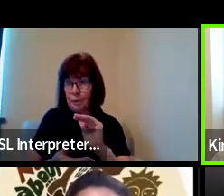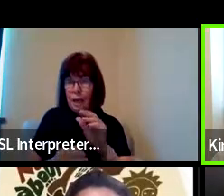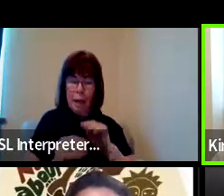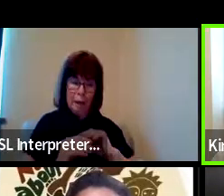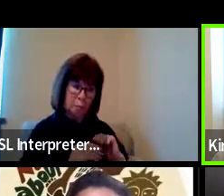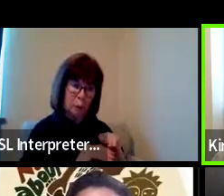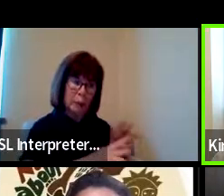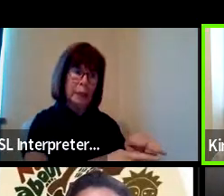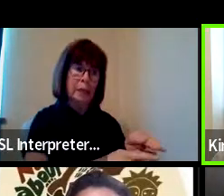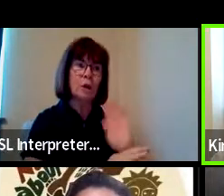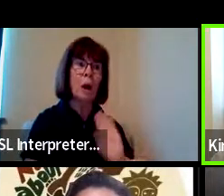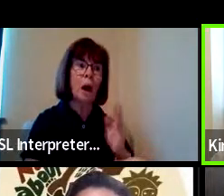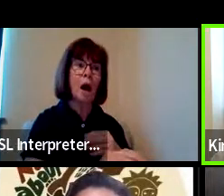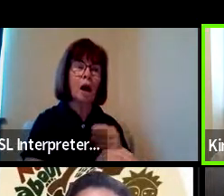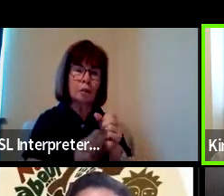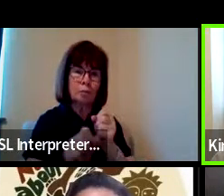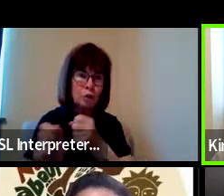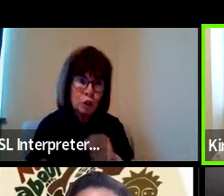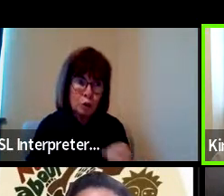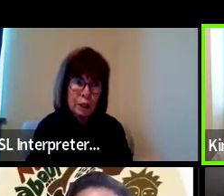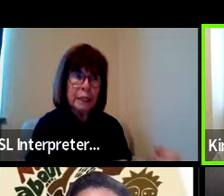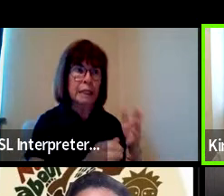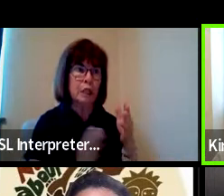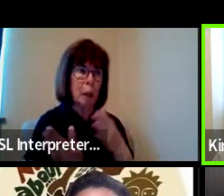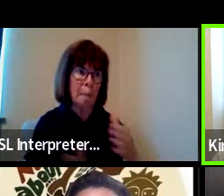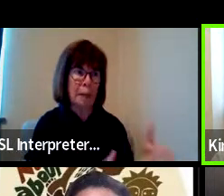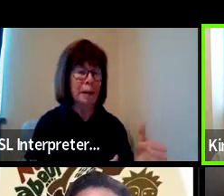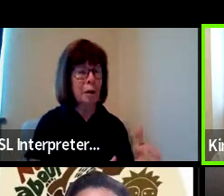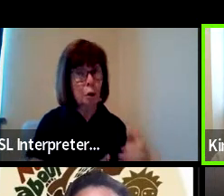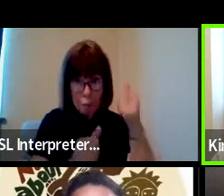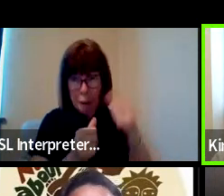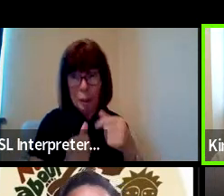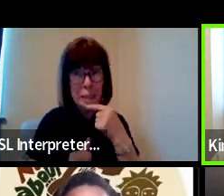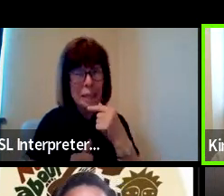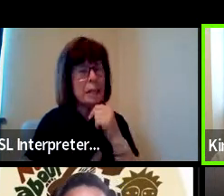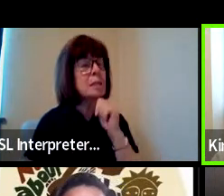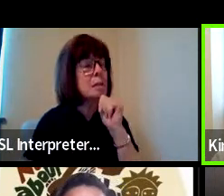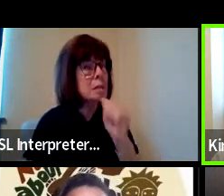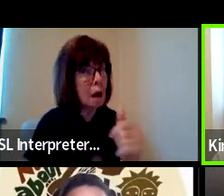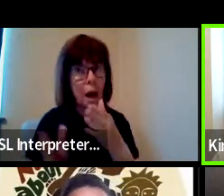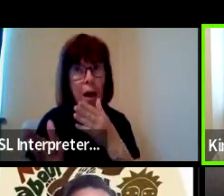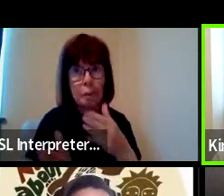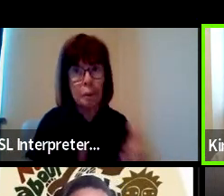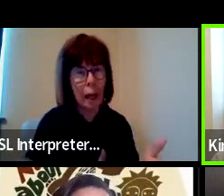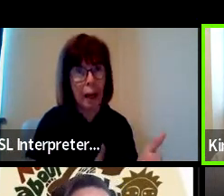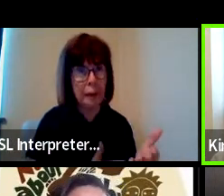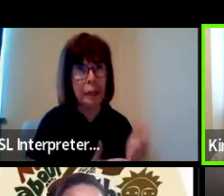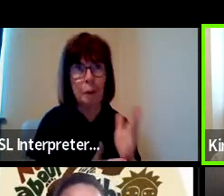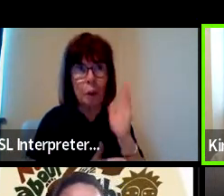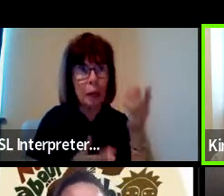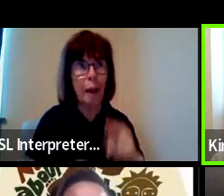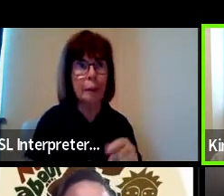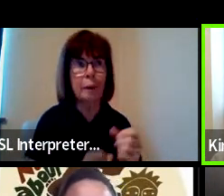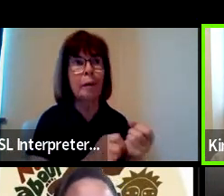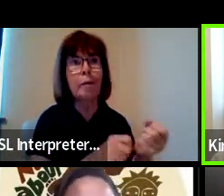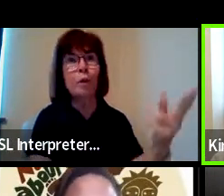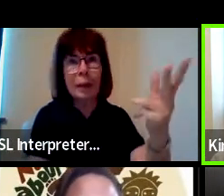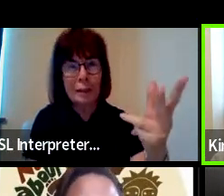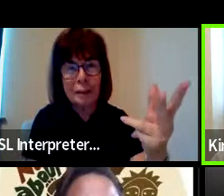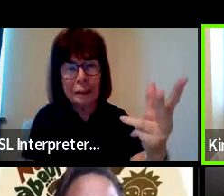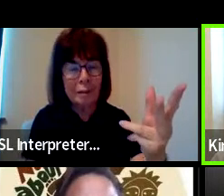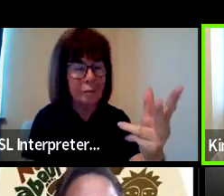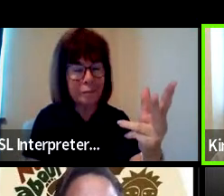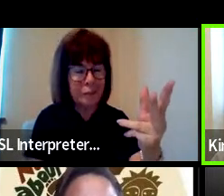plan. Remember what I said earlier is that this is not a plan that will be implemented like 3 years from now, that these